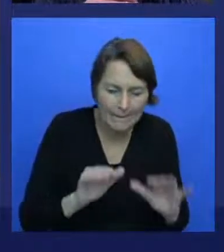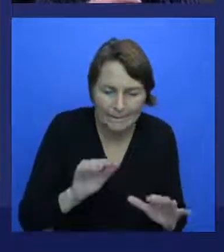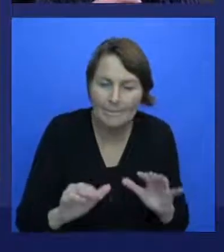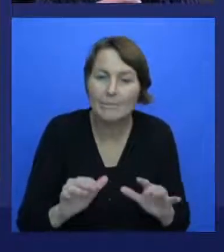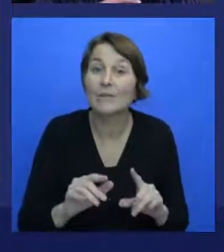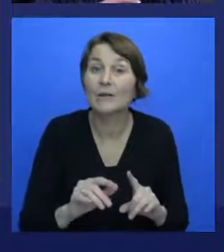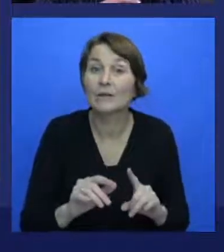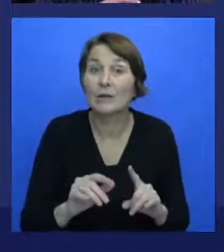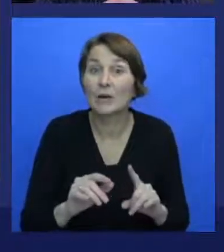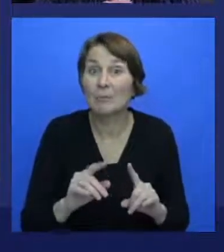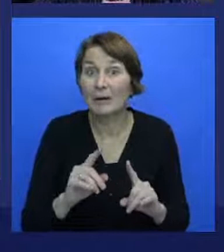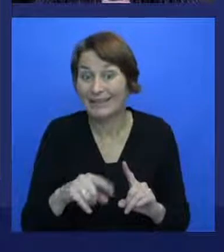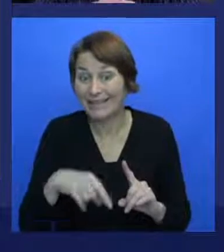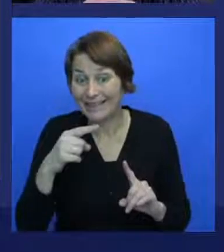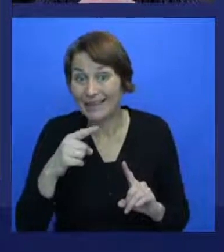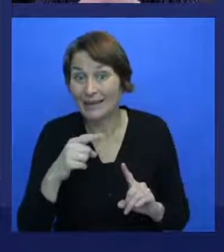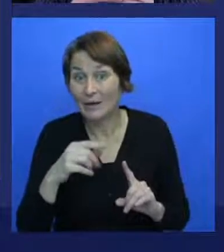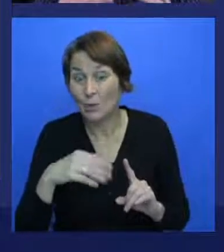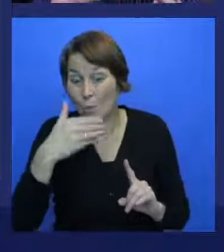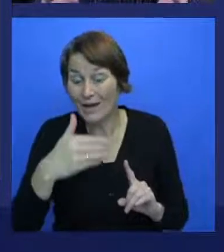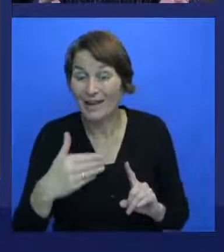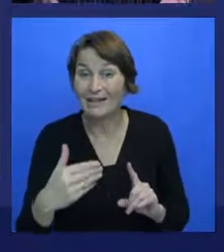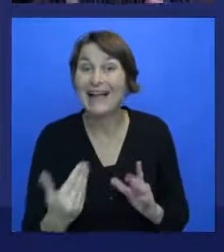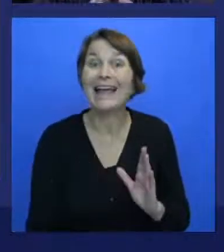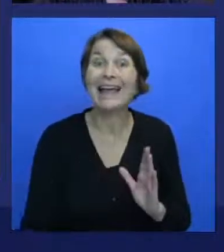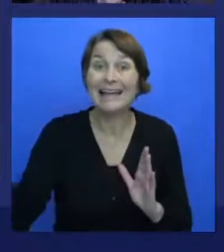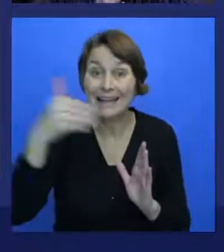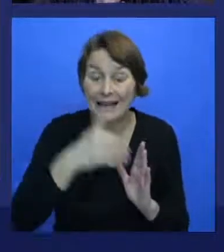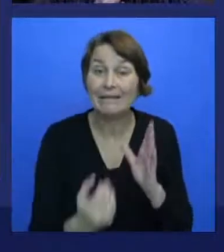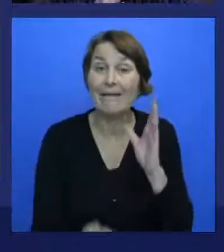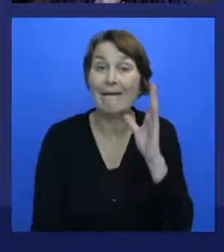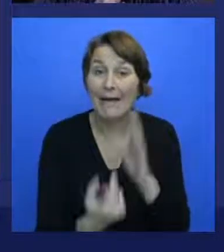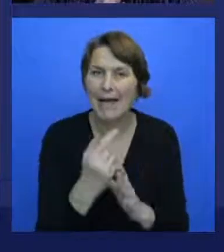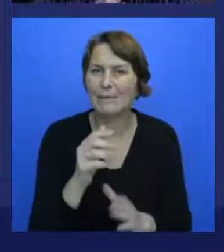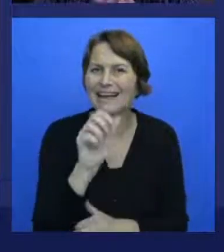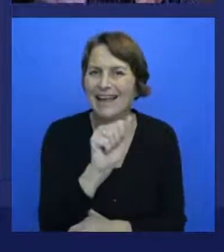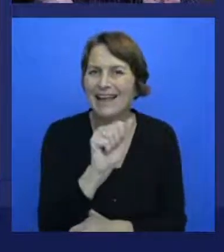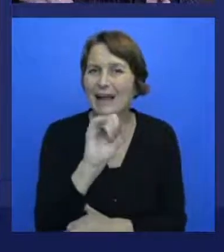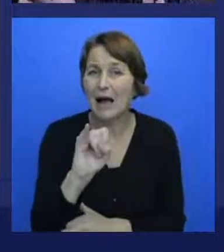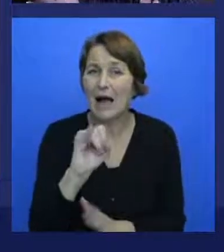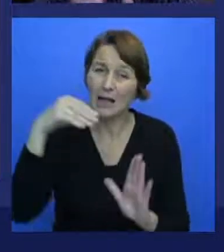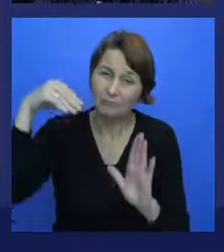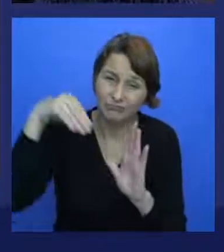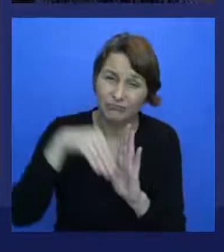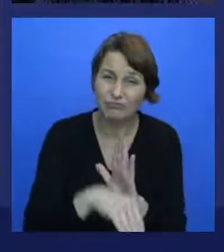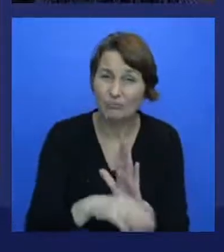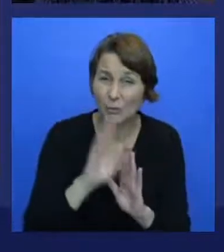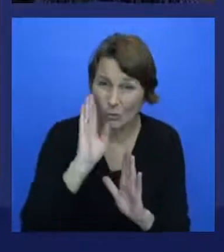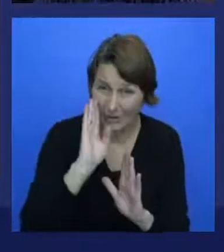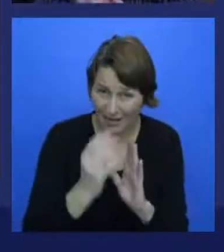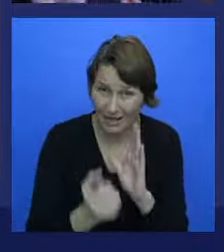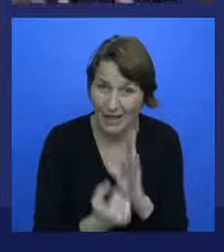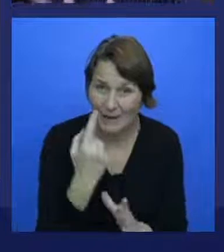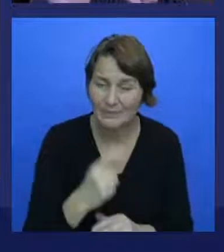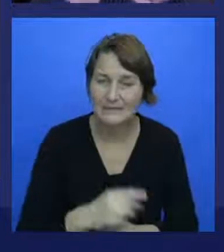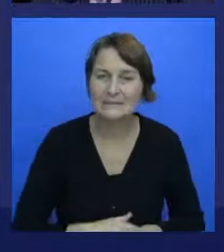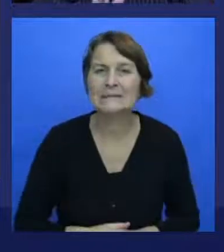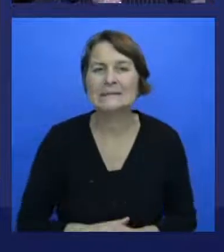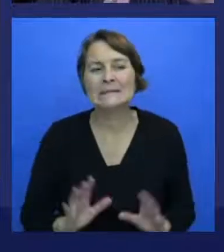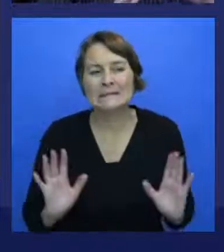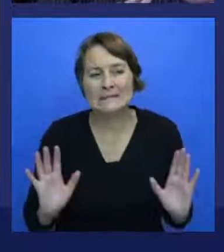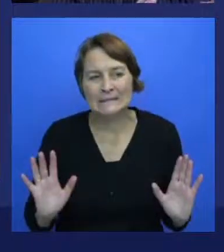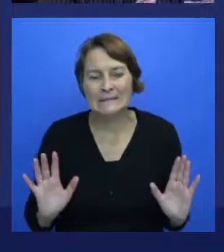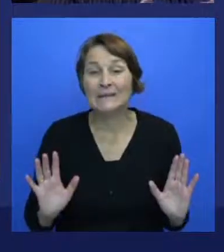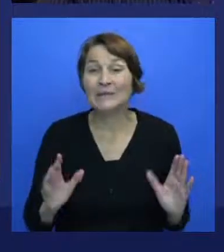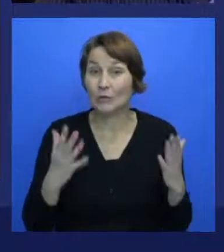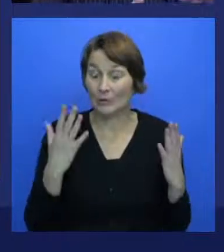AI winter? And folks like Jeff Hinton have talked about the fact that there's another AI winter coming. But what they're really talking about is that the money being spent